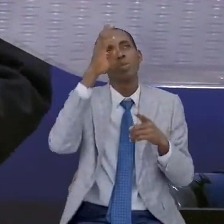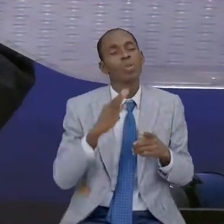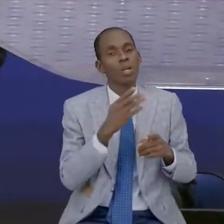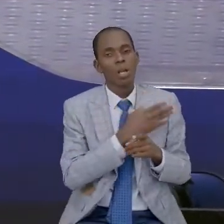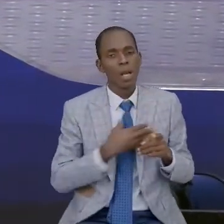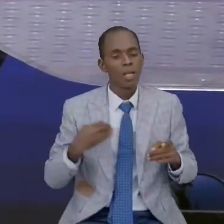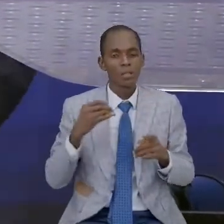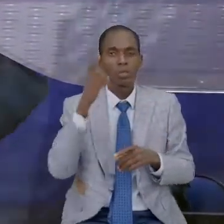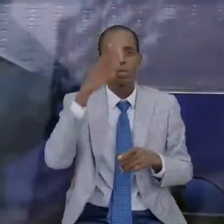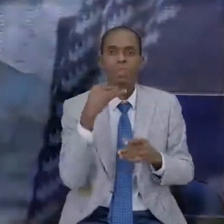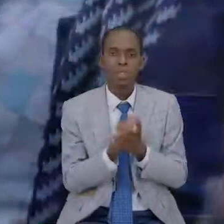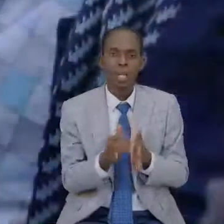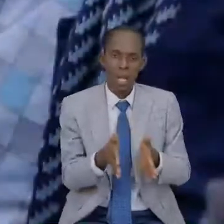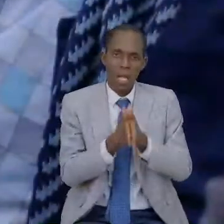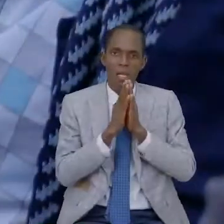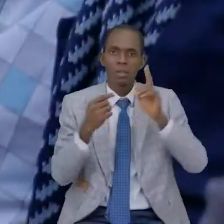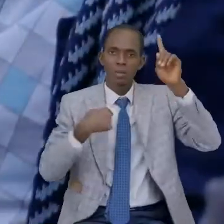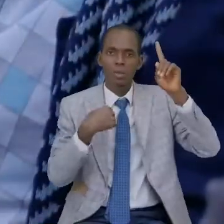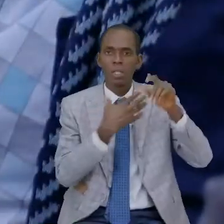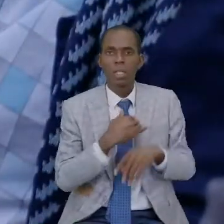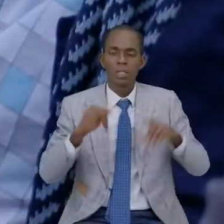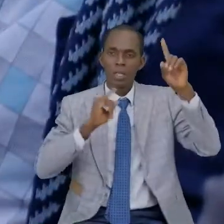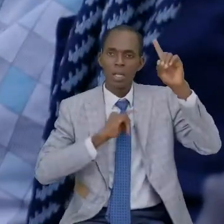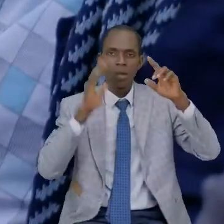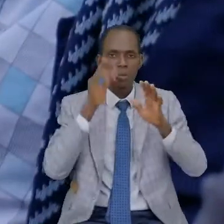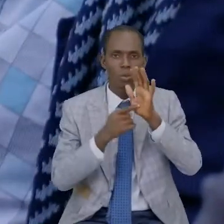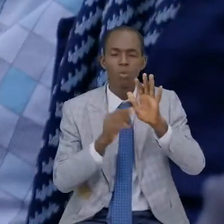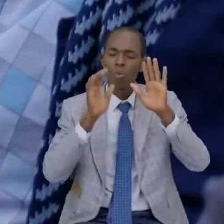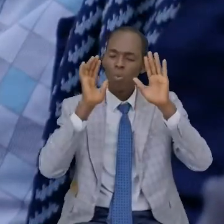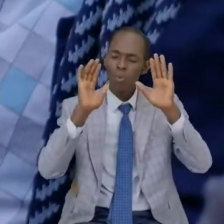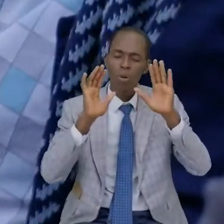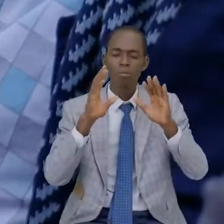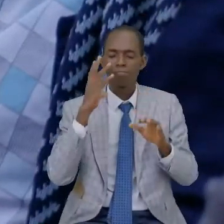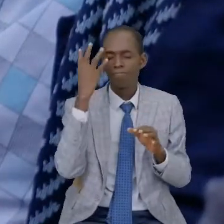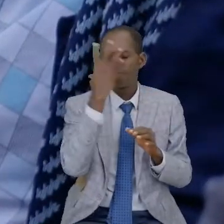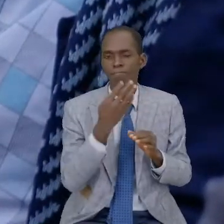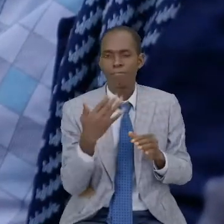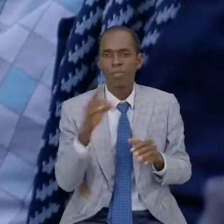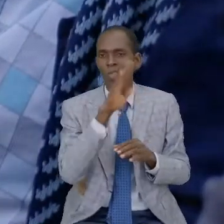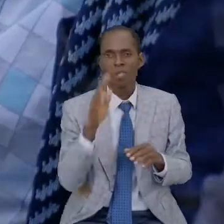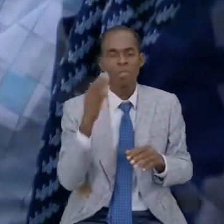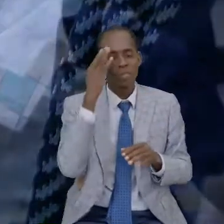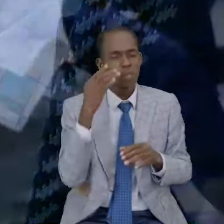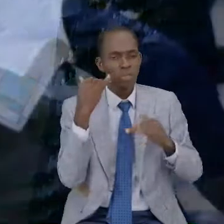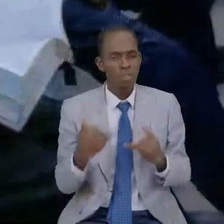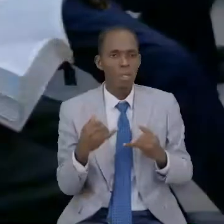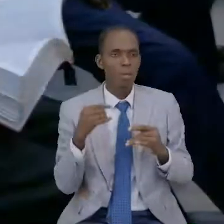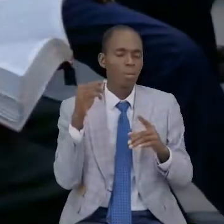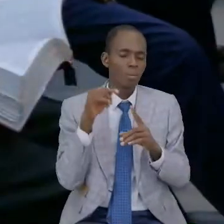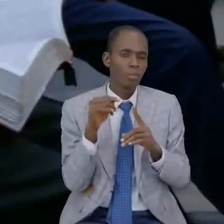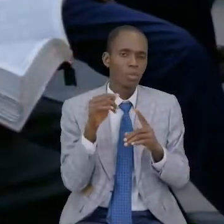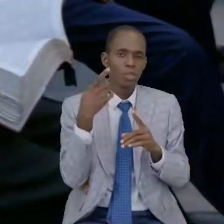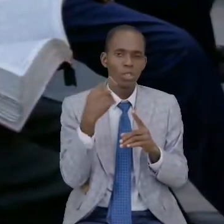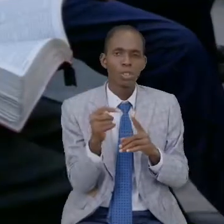he says, ask me and I will show you wonderful things that you never knew. The point is, the season of